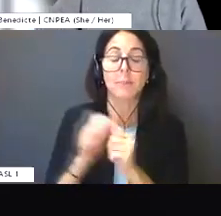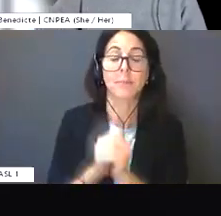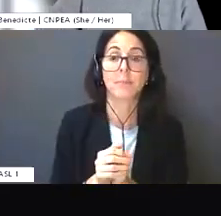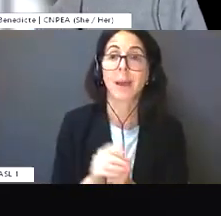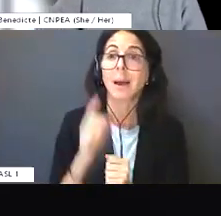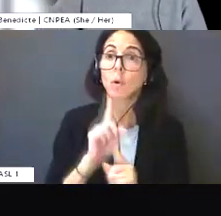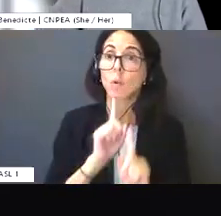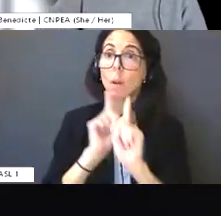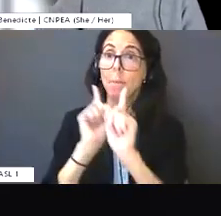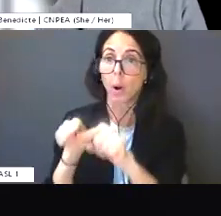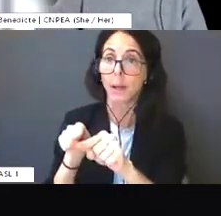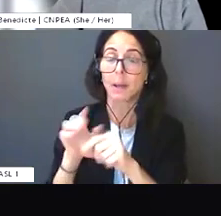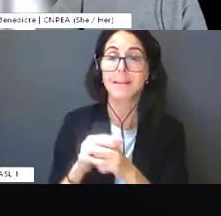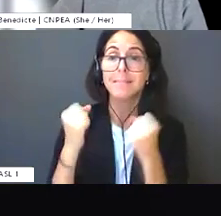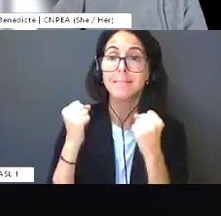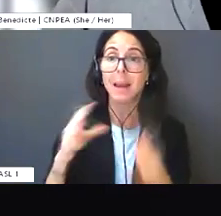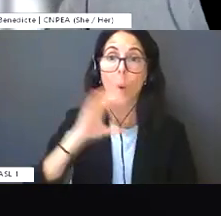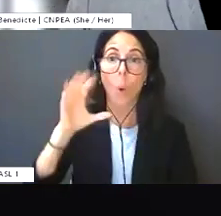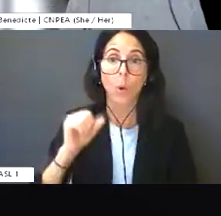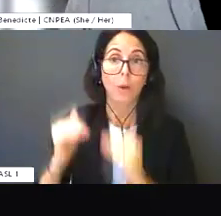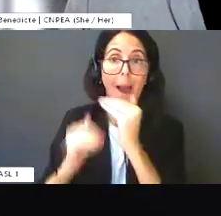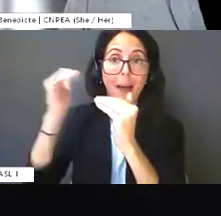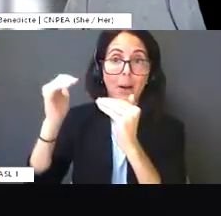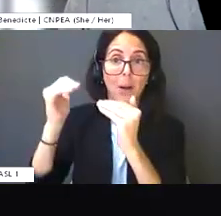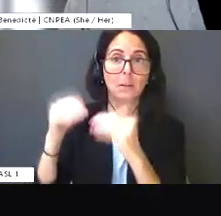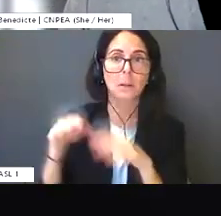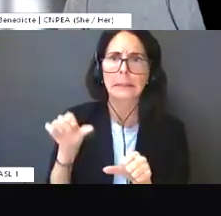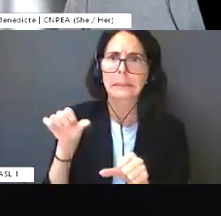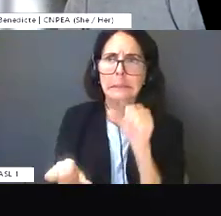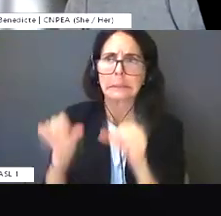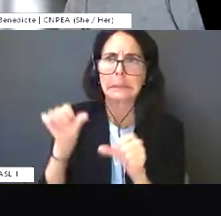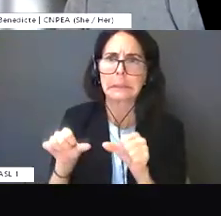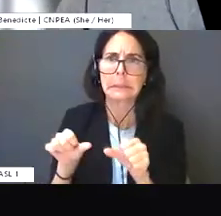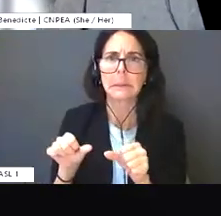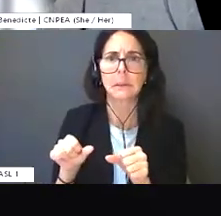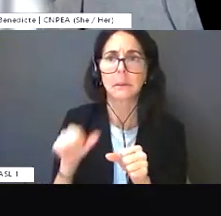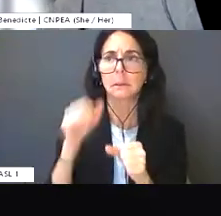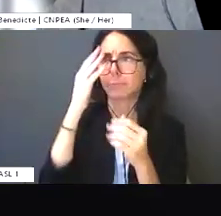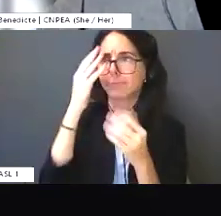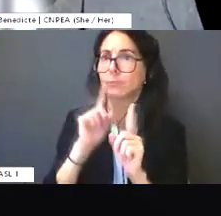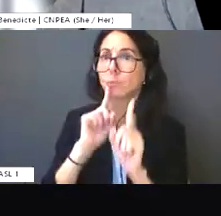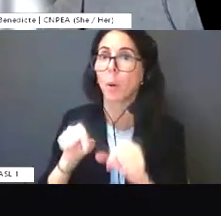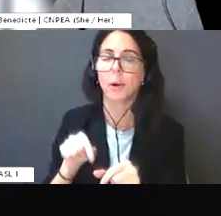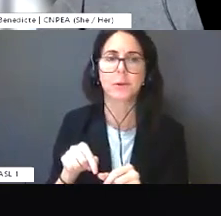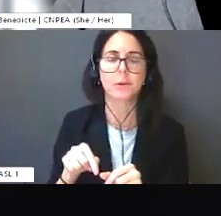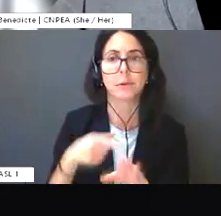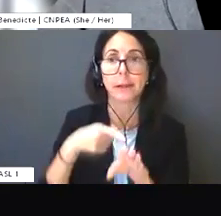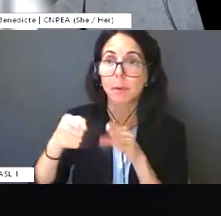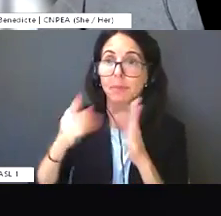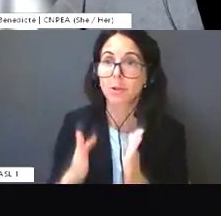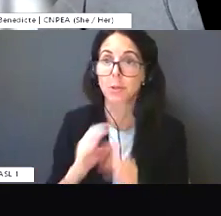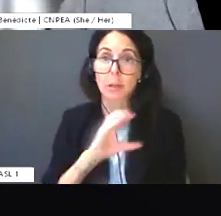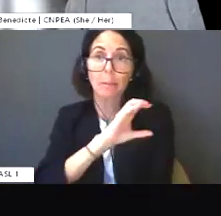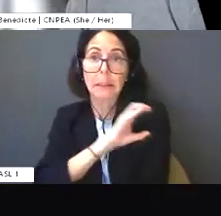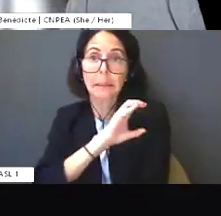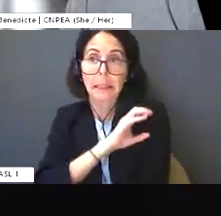older adults are really reluctant to report to formal authorities because they have